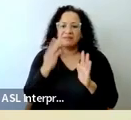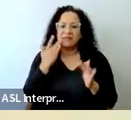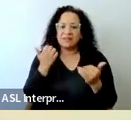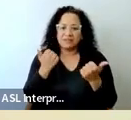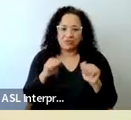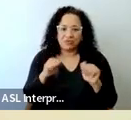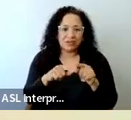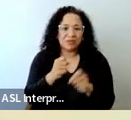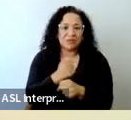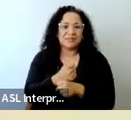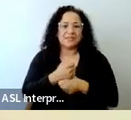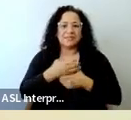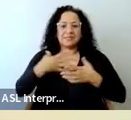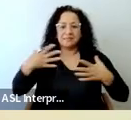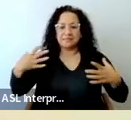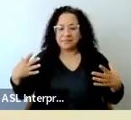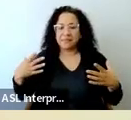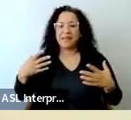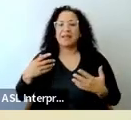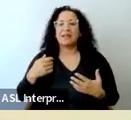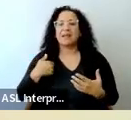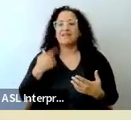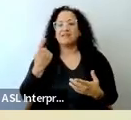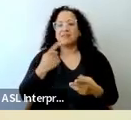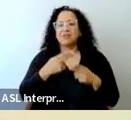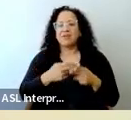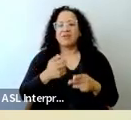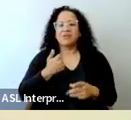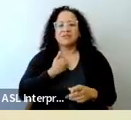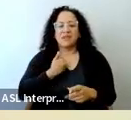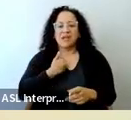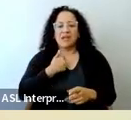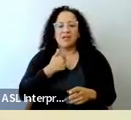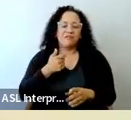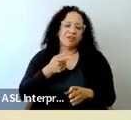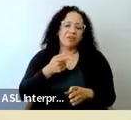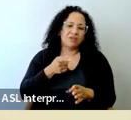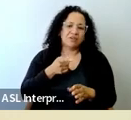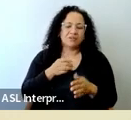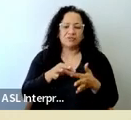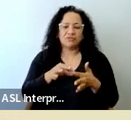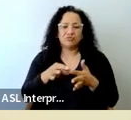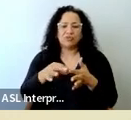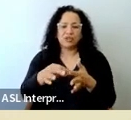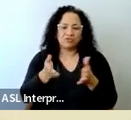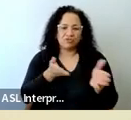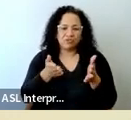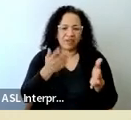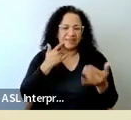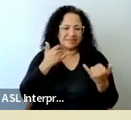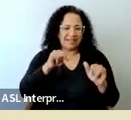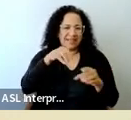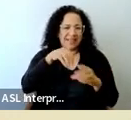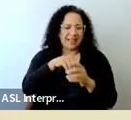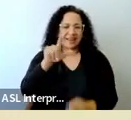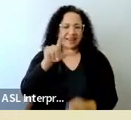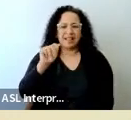to expand it. There was something called self-directed services. I think that still shows up in the Lanterman Act.